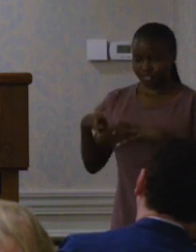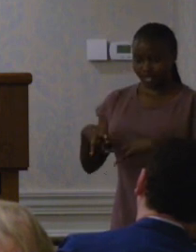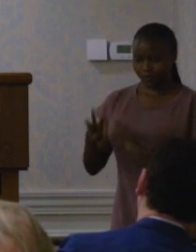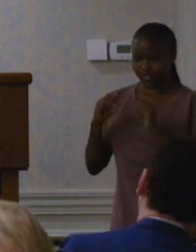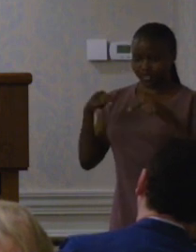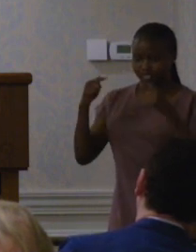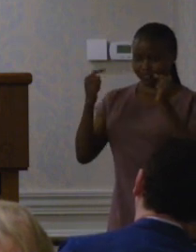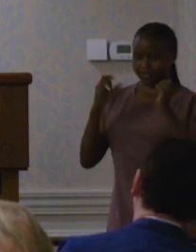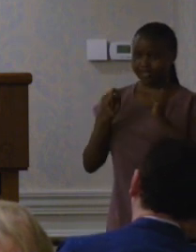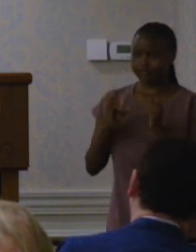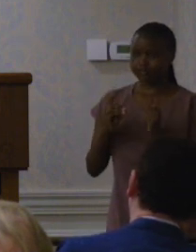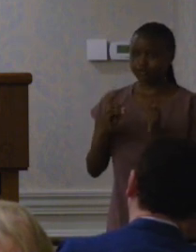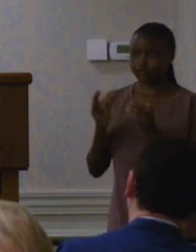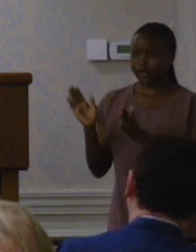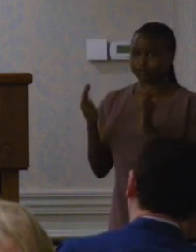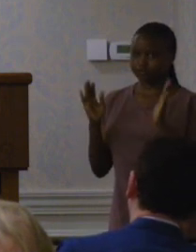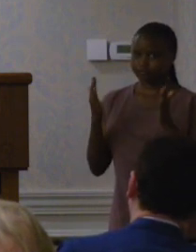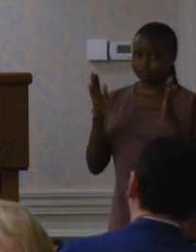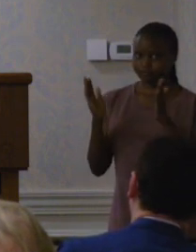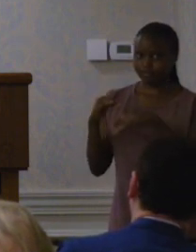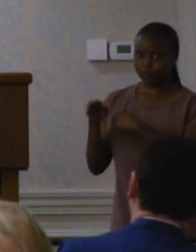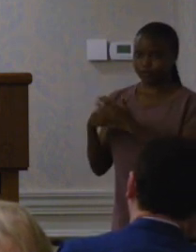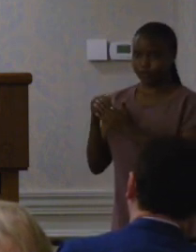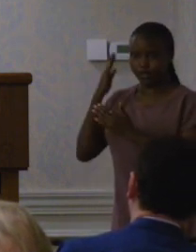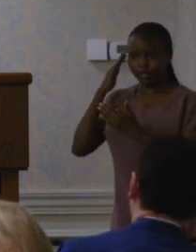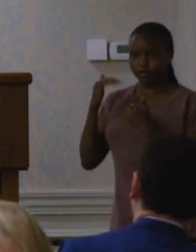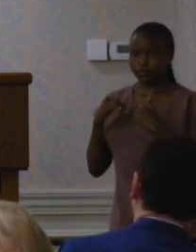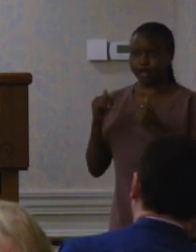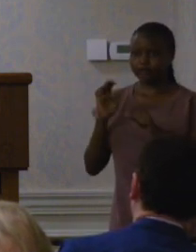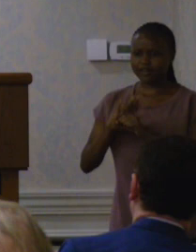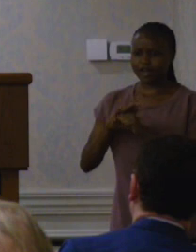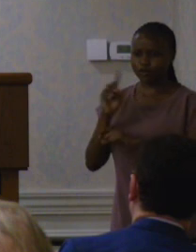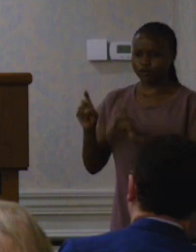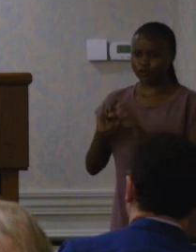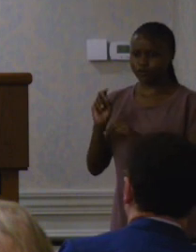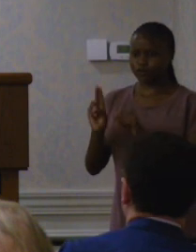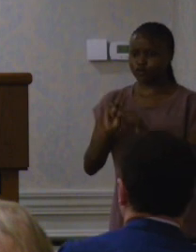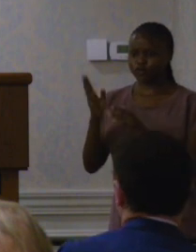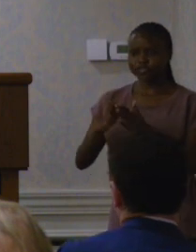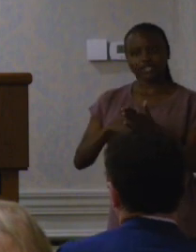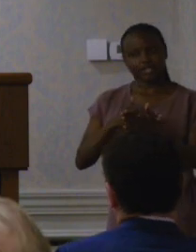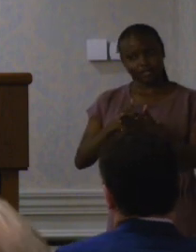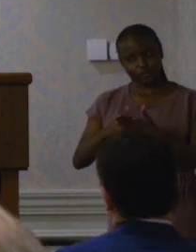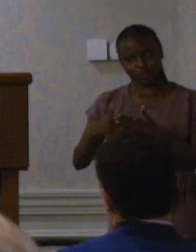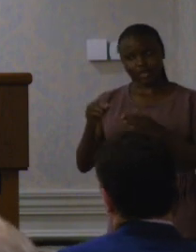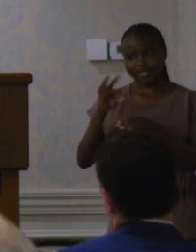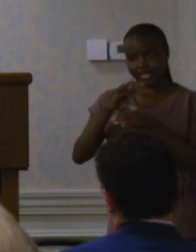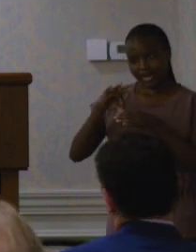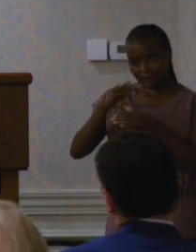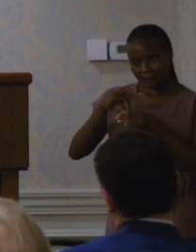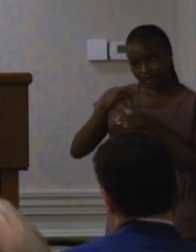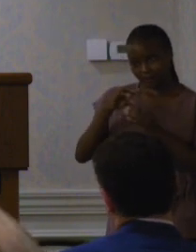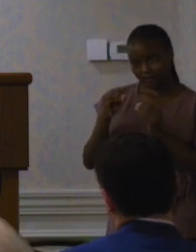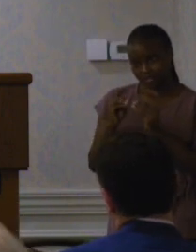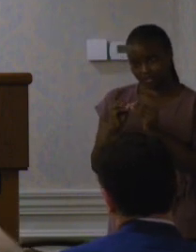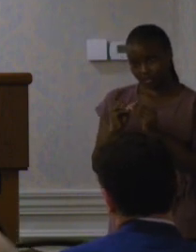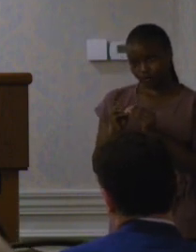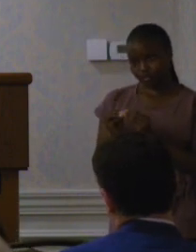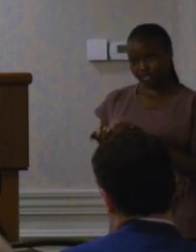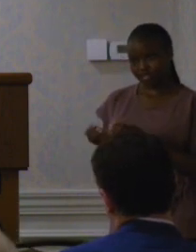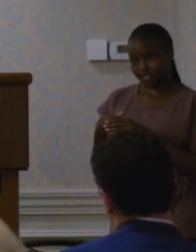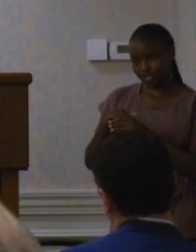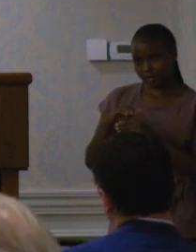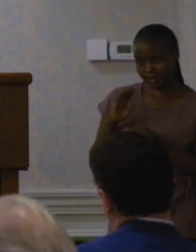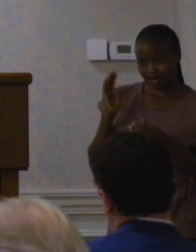is effective. So I encourage all of you, I know we have a lot of questions, to use the networking and breakfast session that's just coming